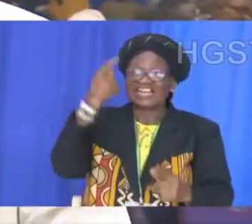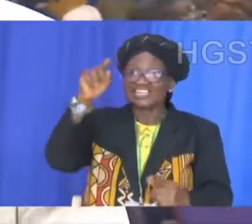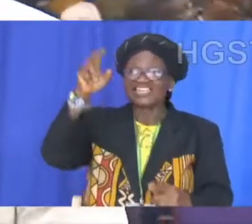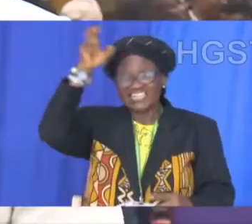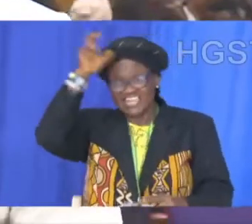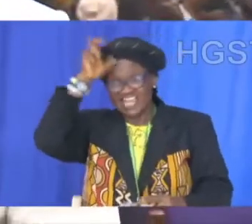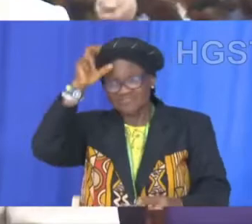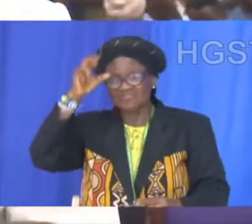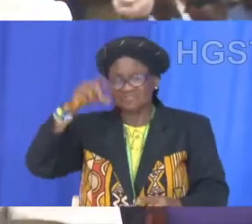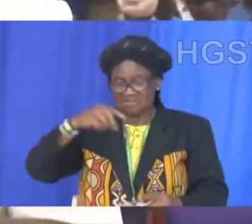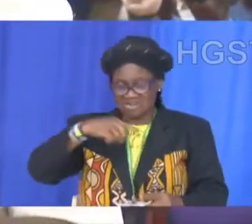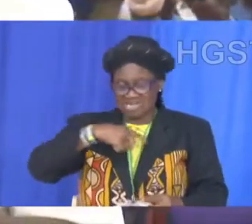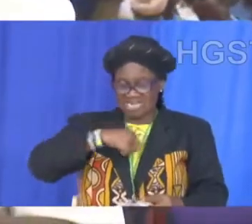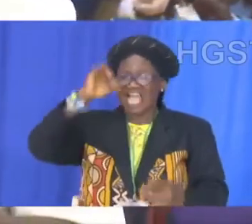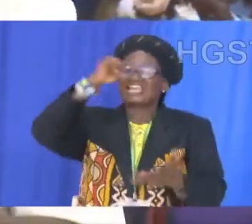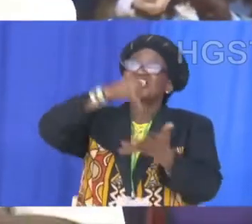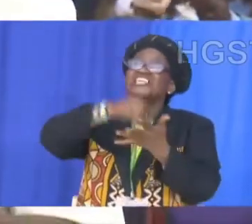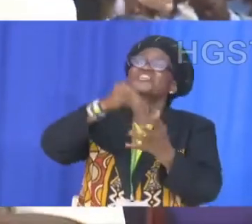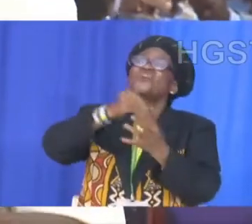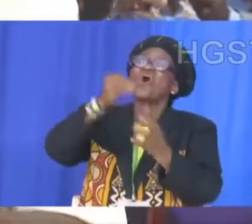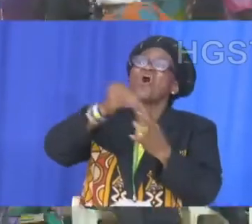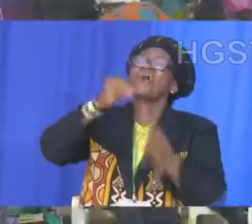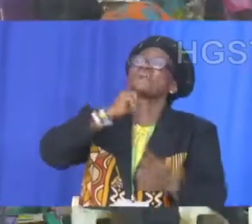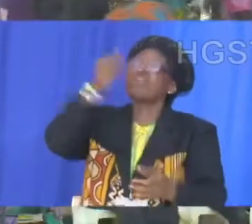I will see the new year.